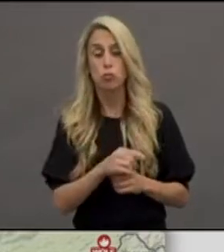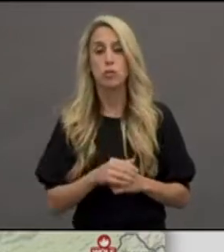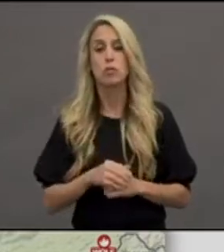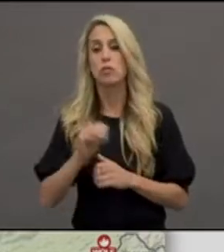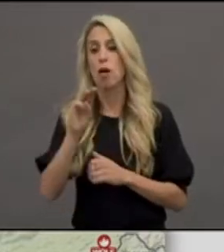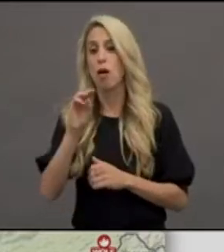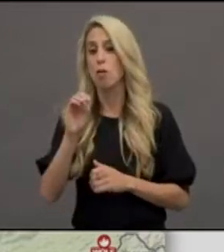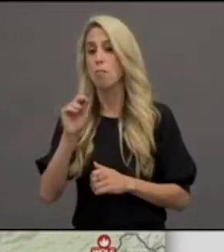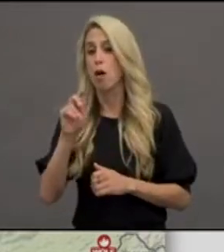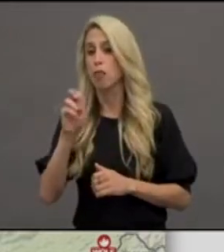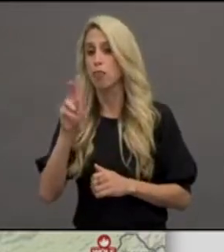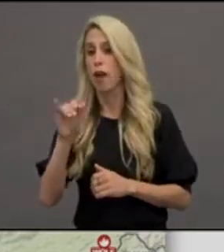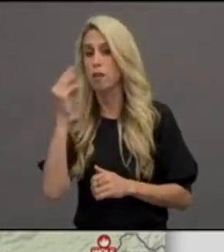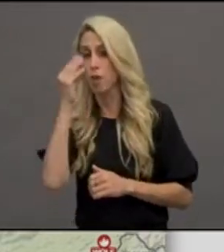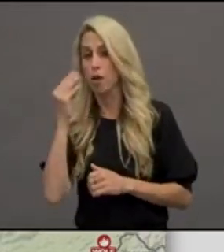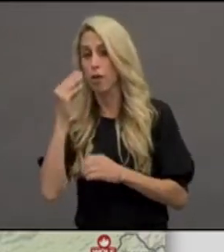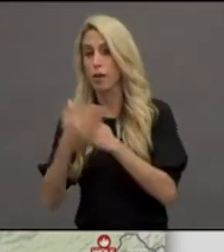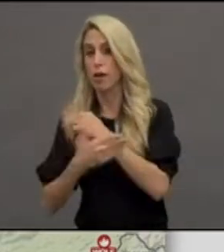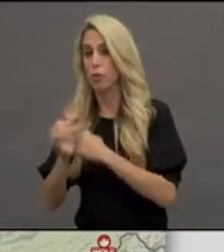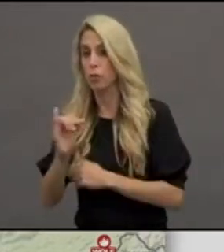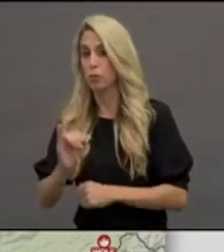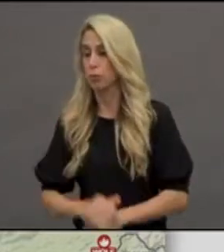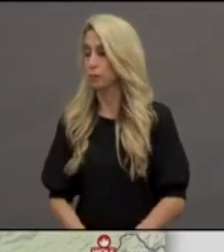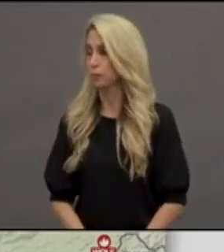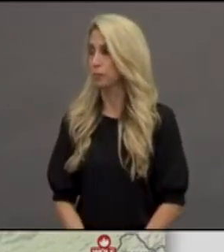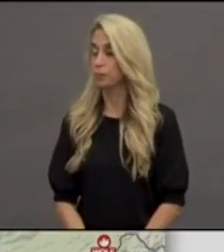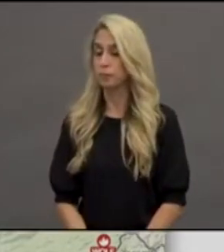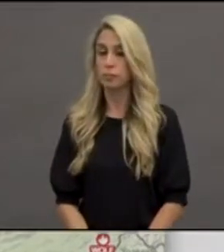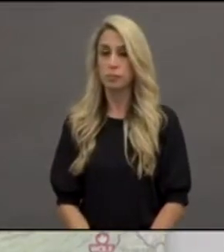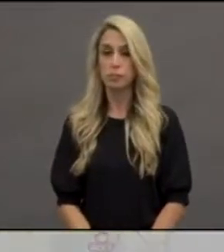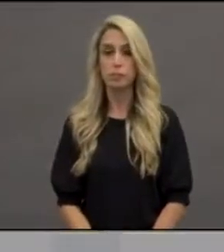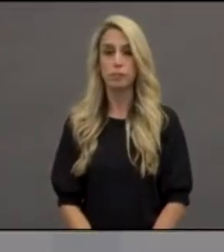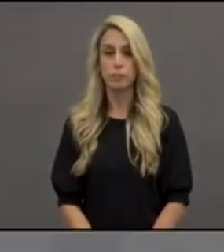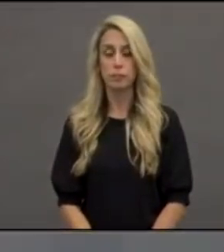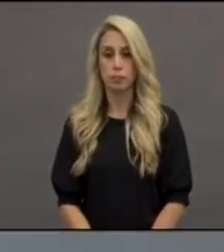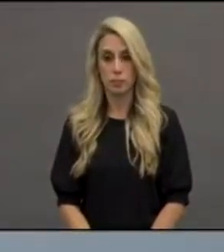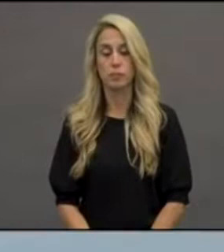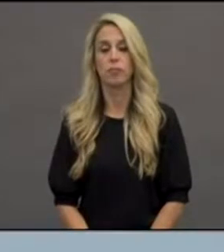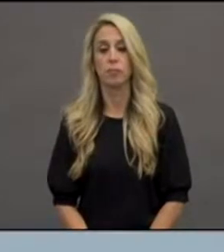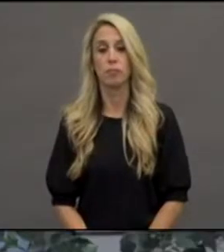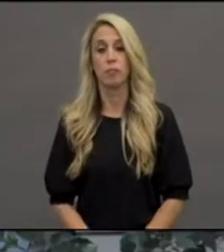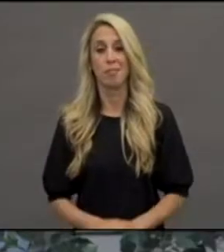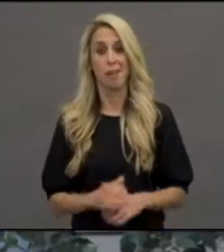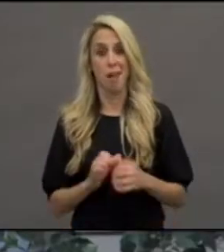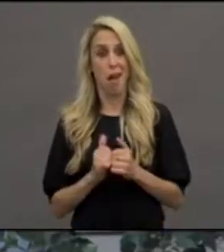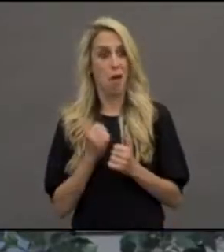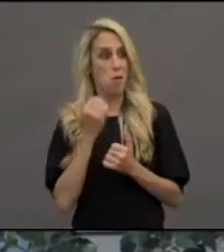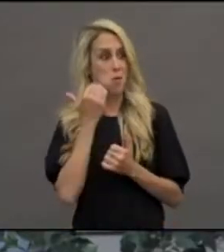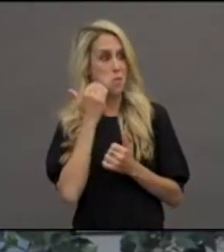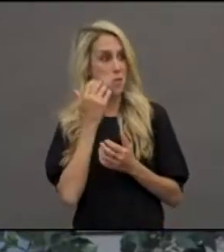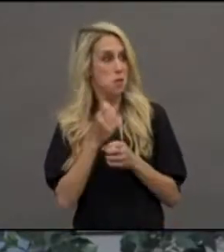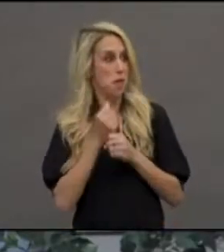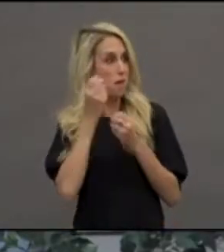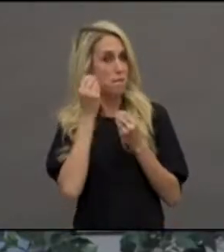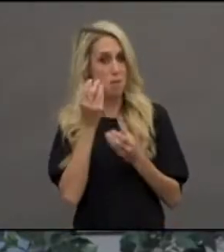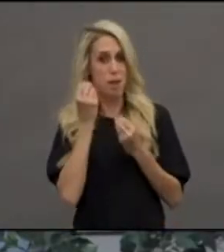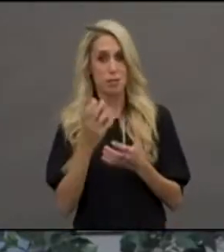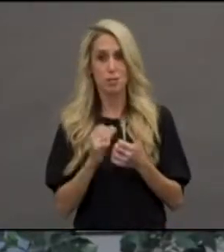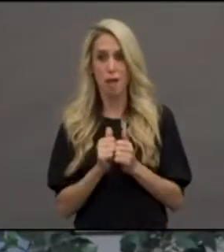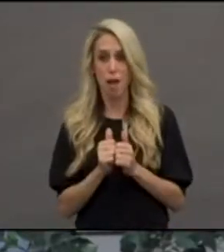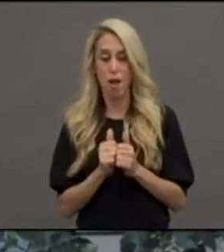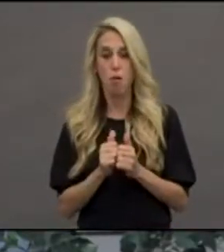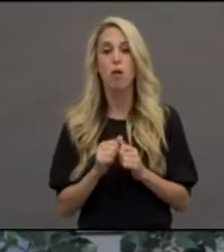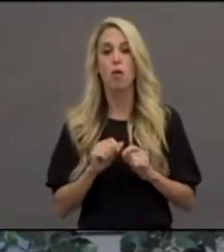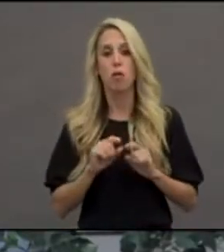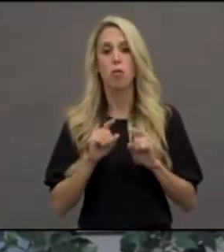in Monterey County as well. Now, the way to stay up to date on information as it's happening is